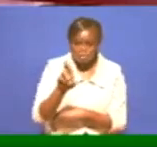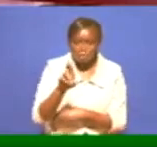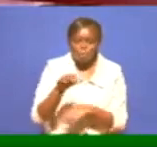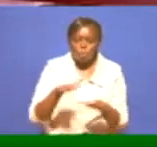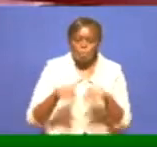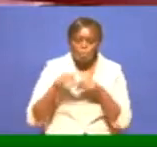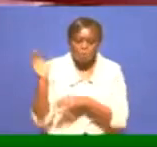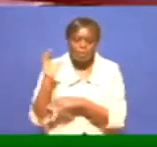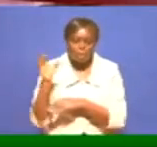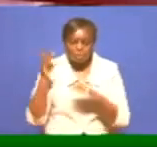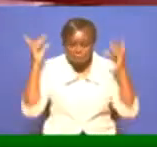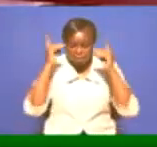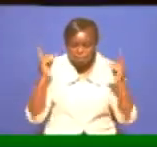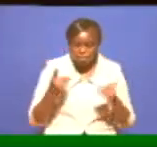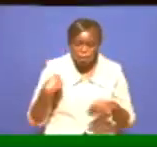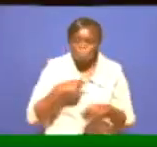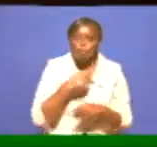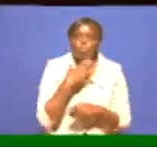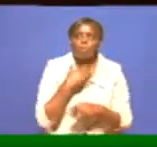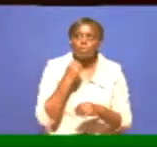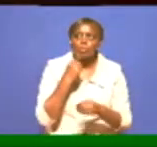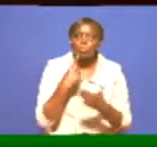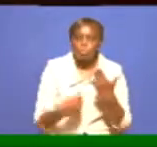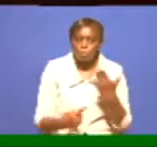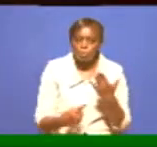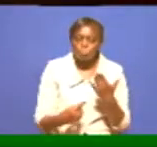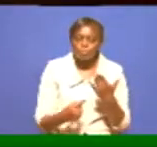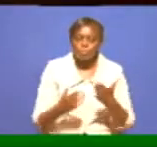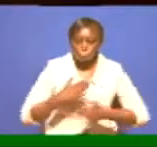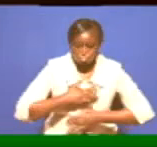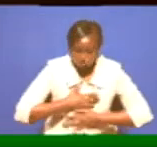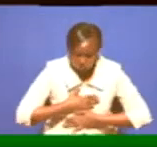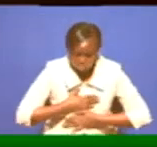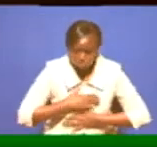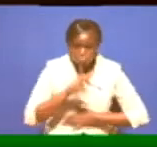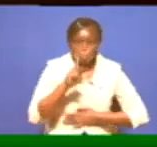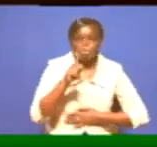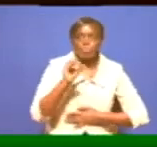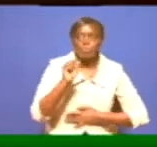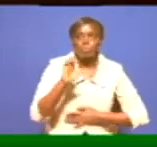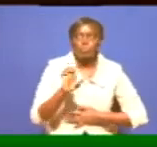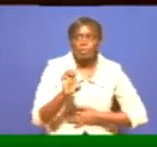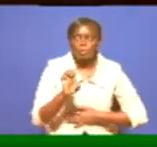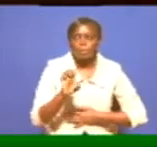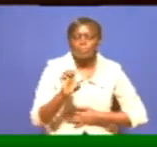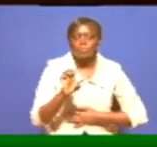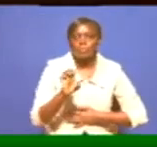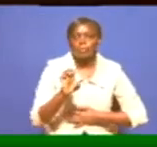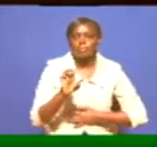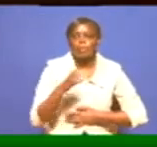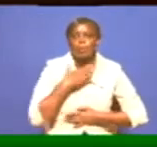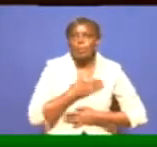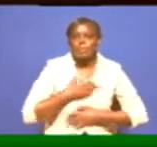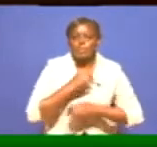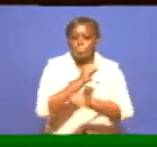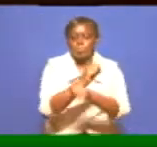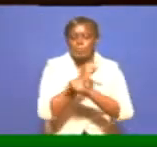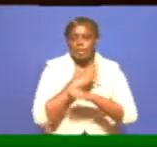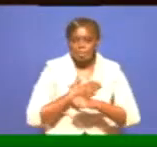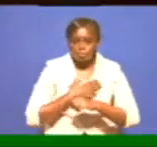So what we want is that... Out of order, Honorable Pukose. I'm not going to allow you. Please protect me, Honorable